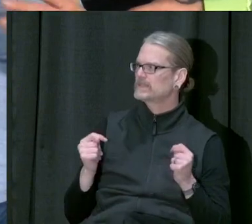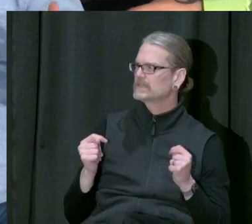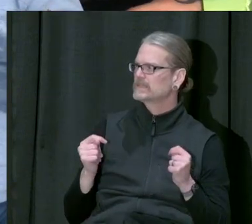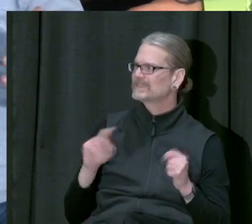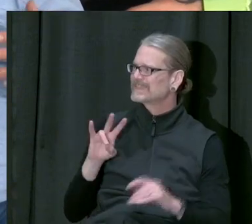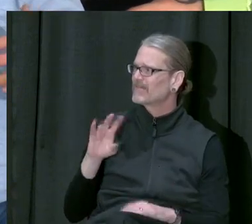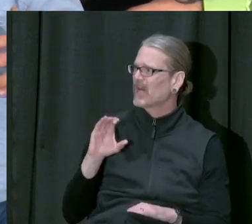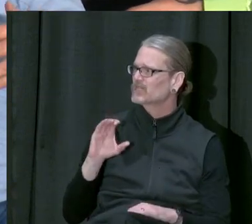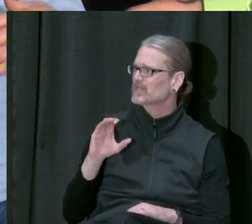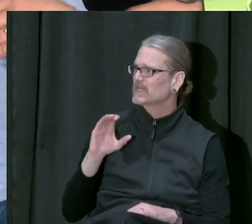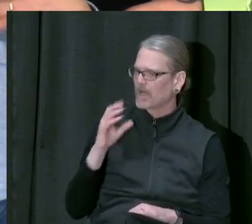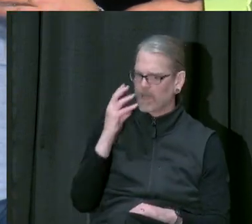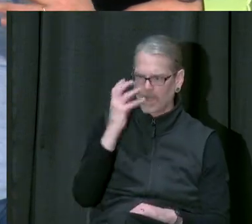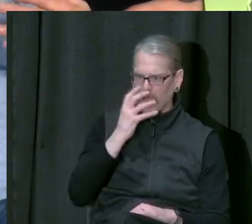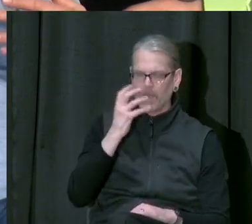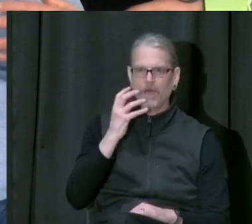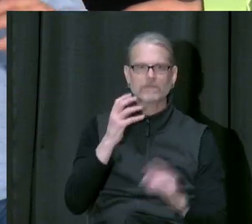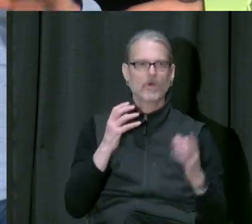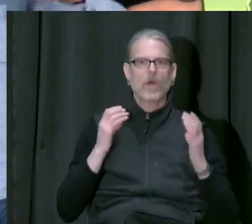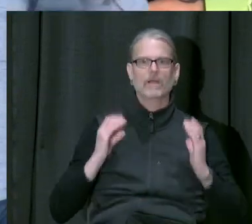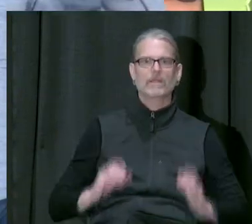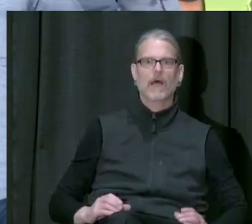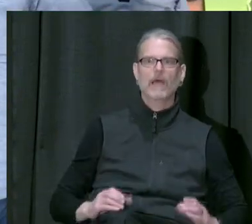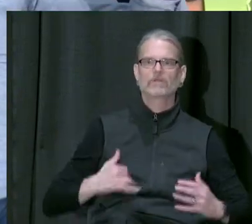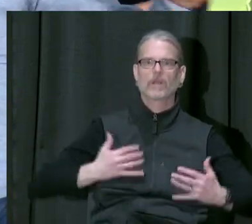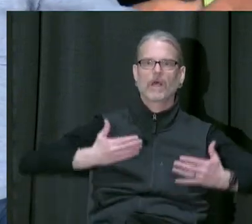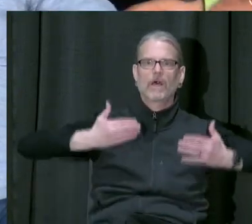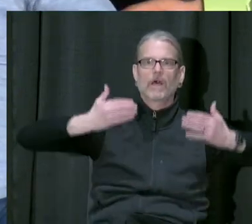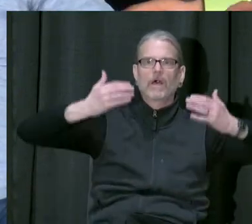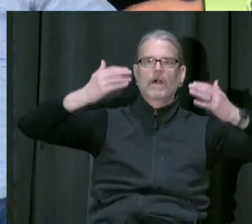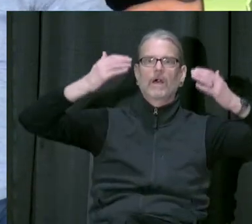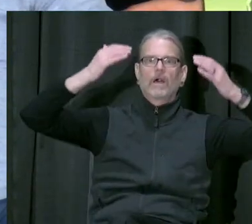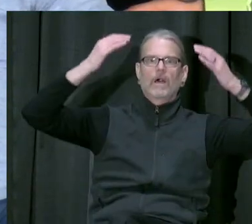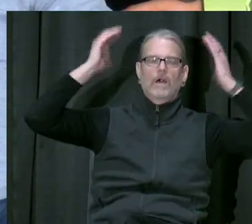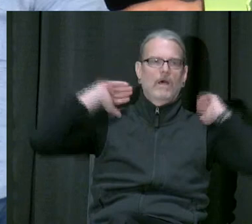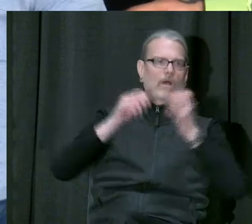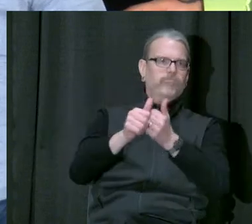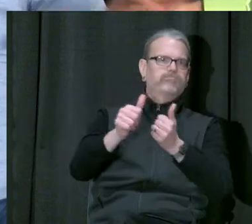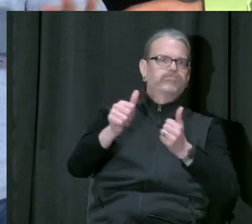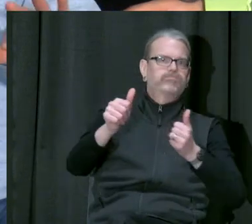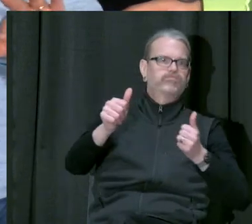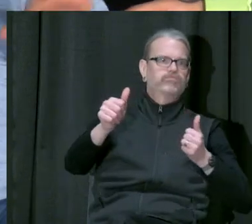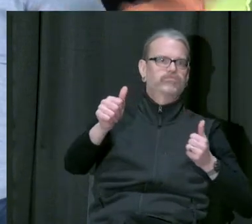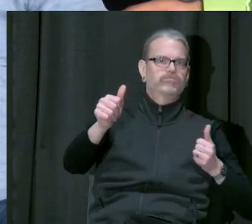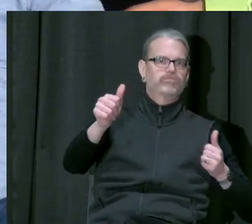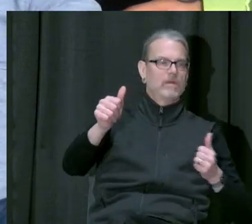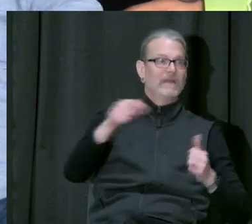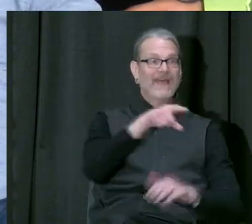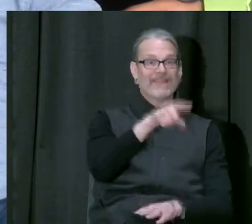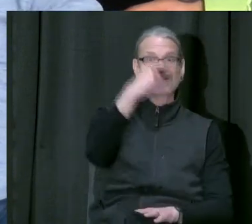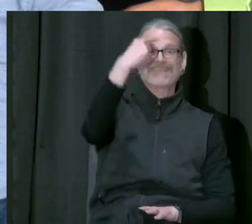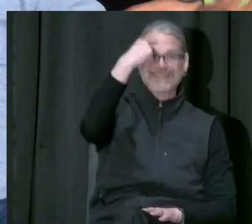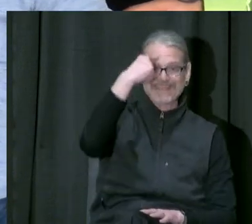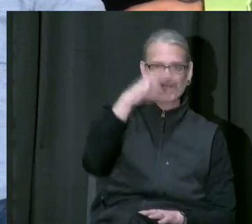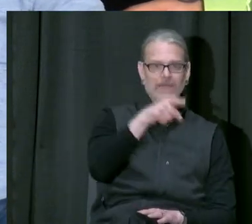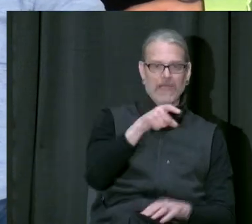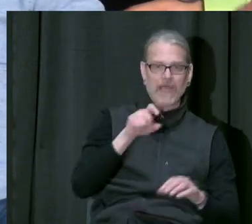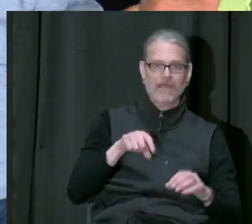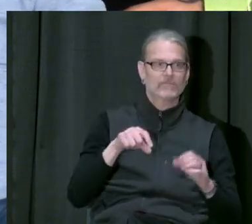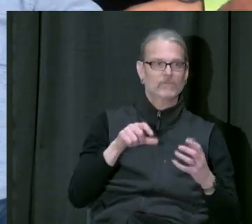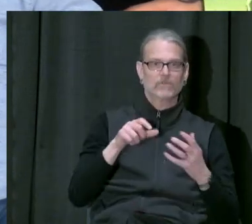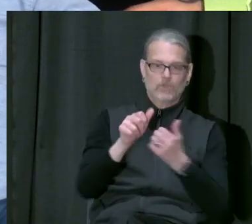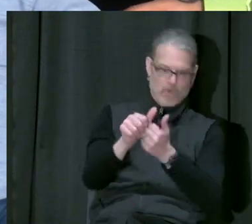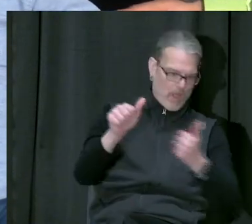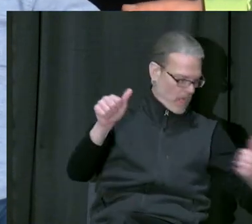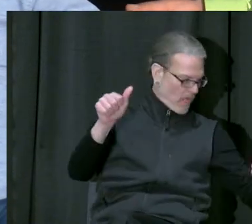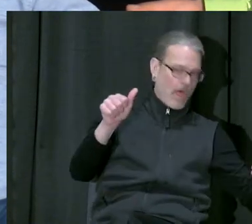we often find our clients are under this mountain of backlogged files, and they think they need to tackle this backlog and